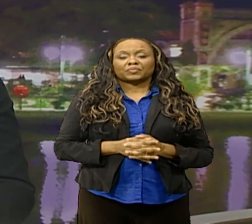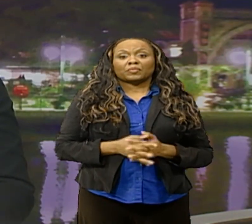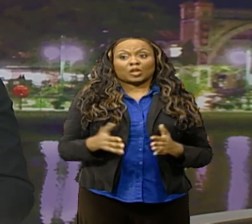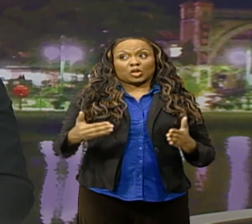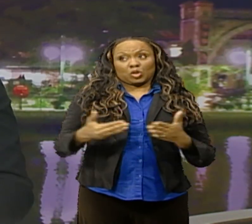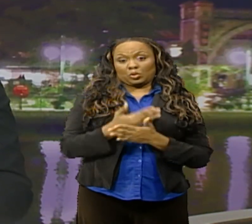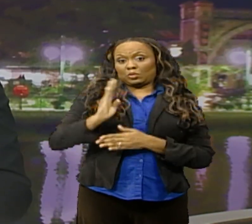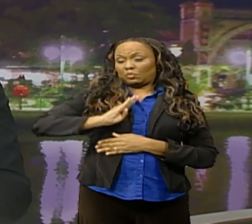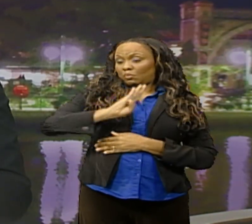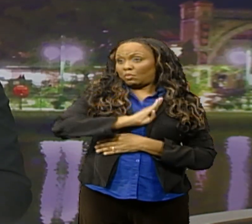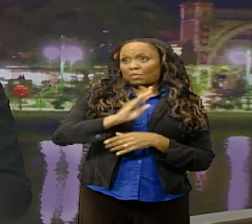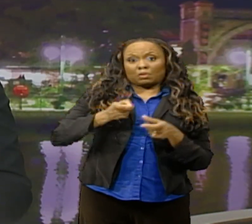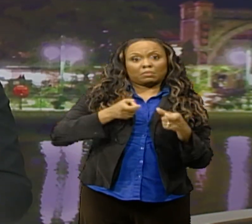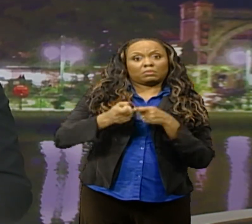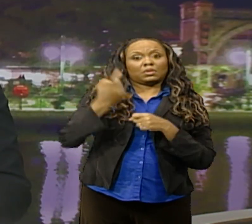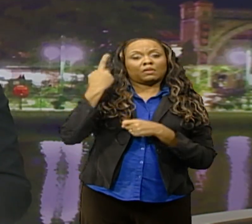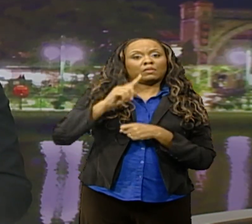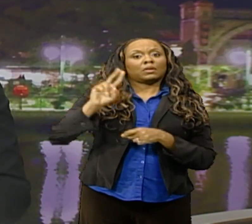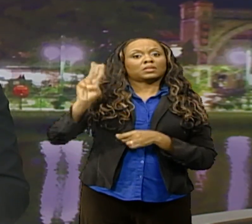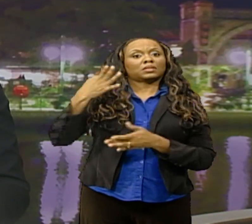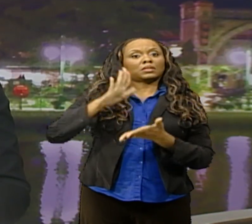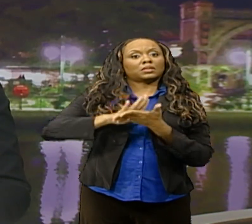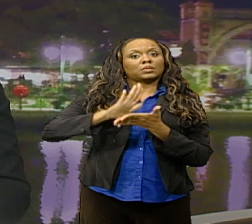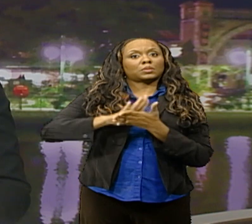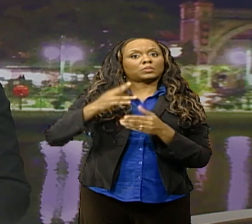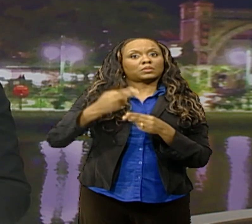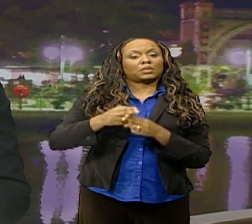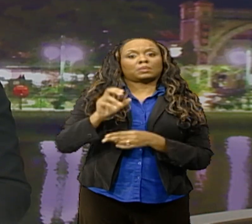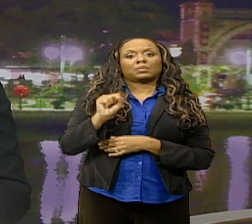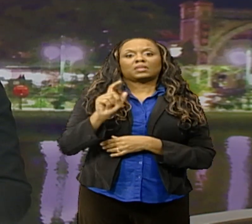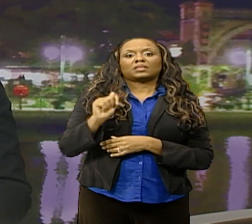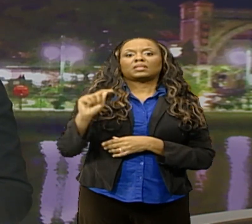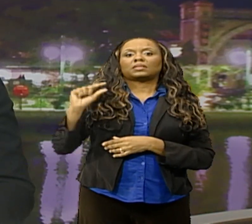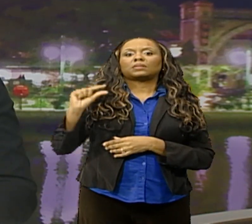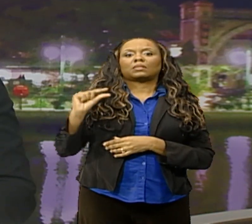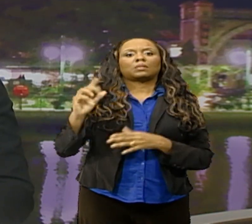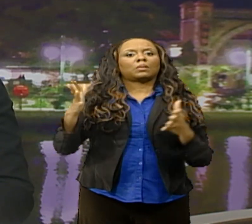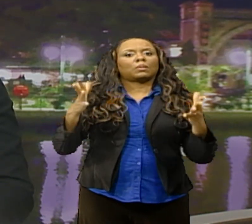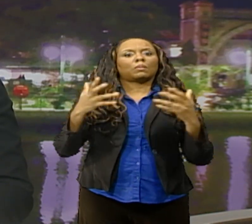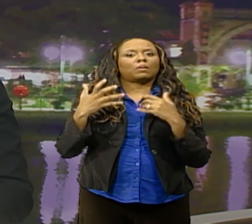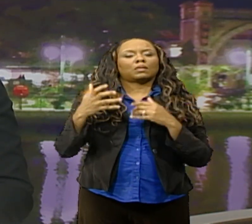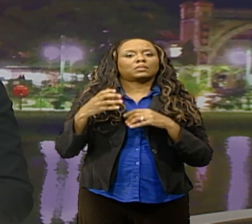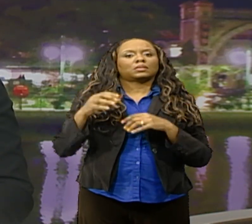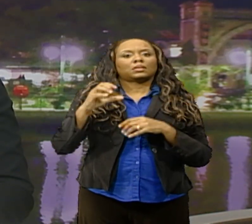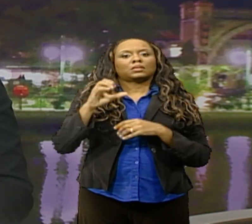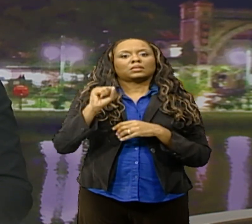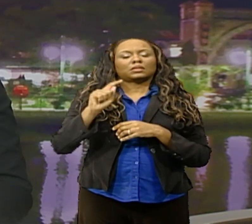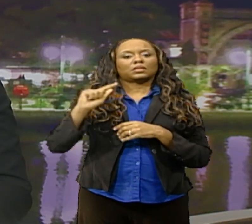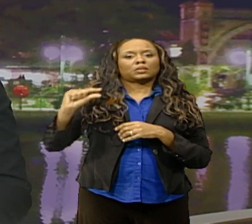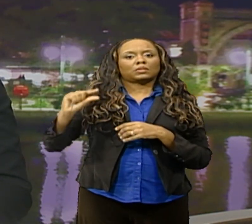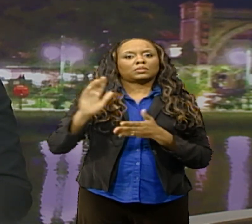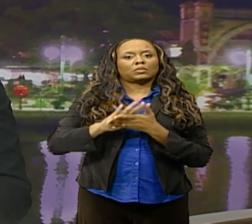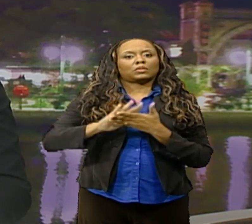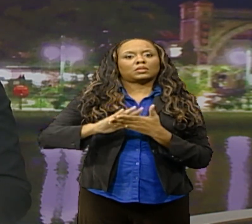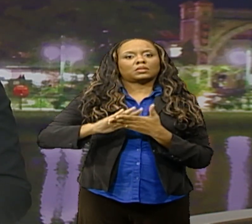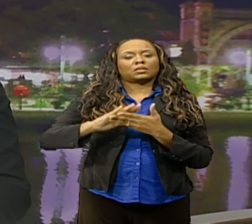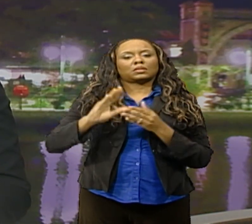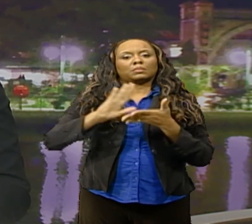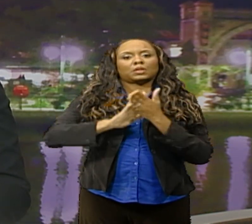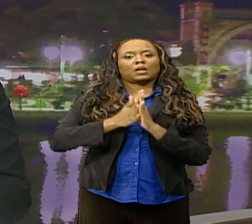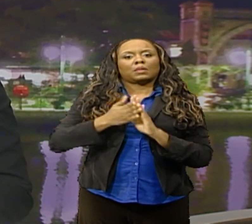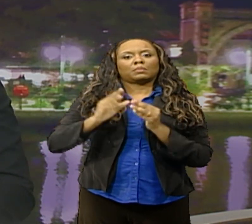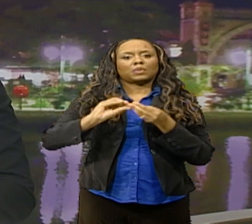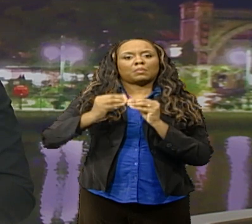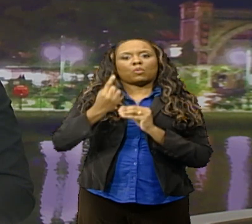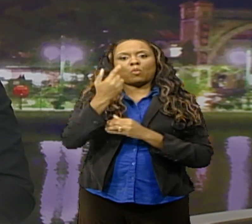The new Board of Management of the St. George Secondary School is on a mission to make that institution #1 in Barbados. That's a word from